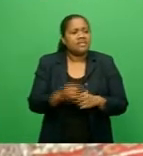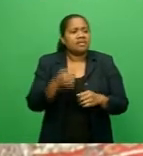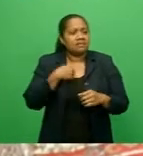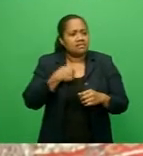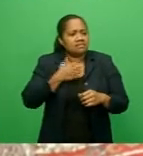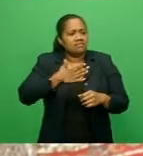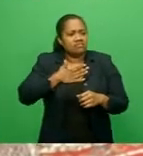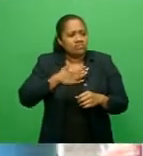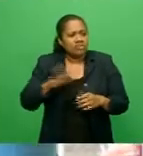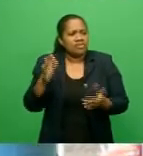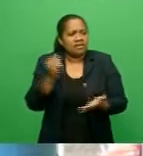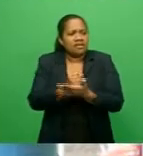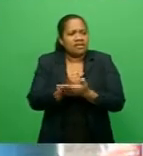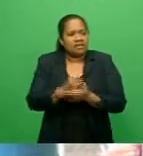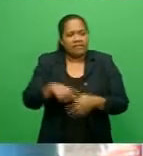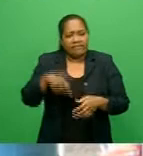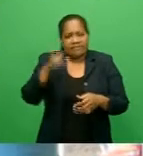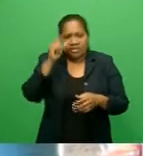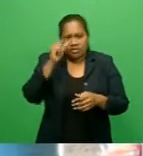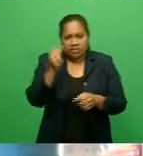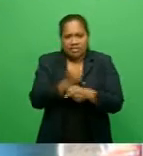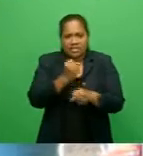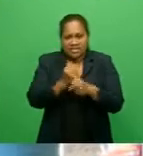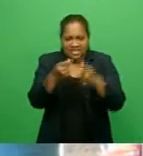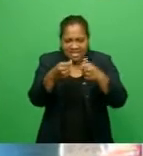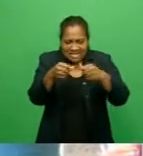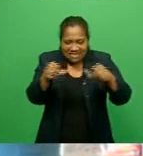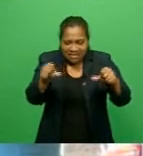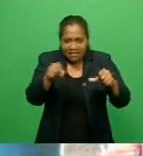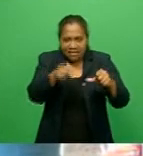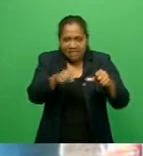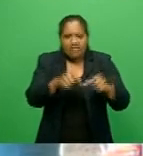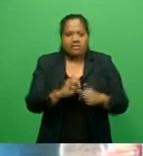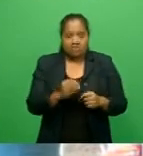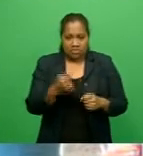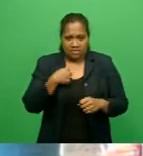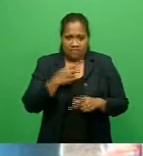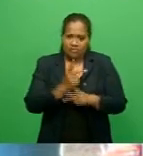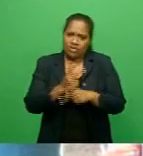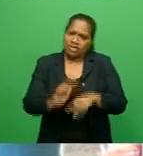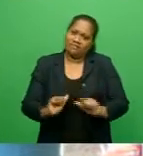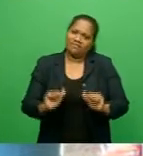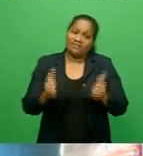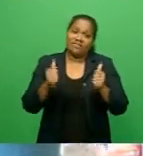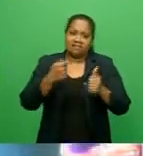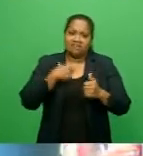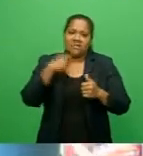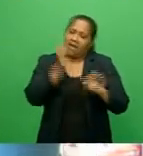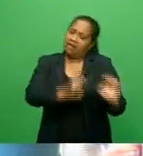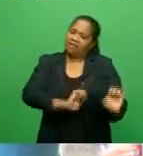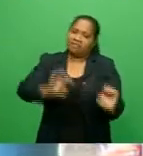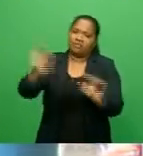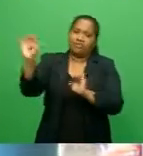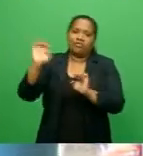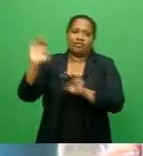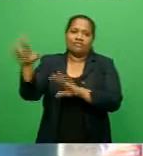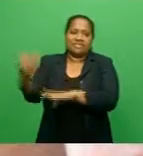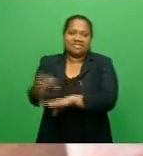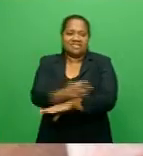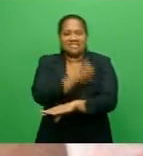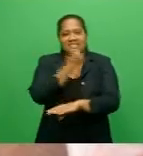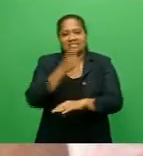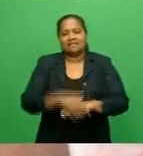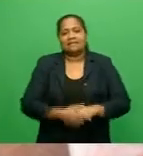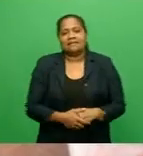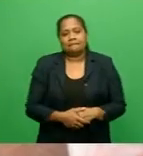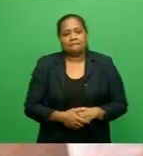to get a Fijian made sticker to go with it, so then my product would be complete and I'll be able to export my product in an overseas market.